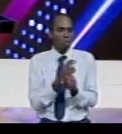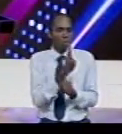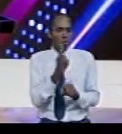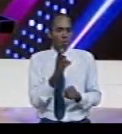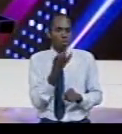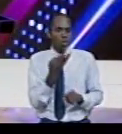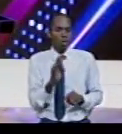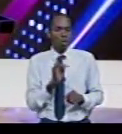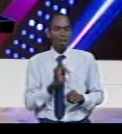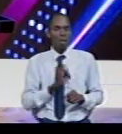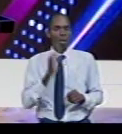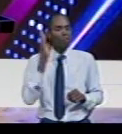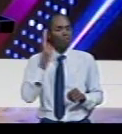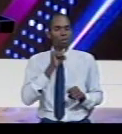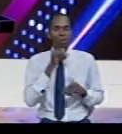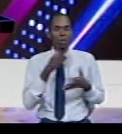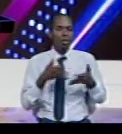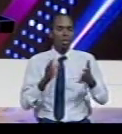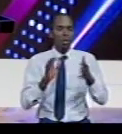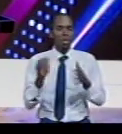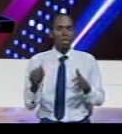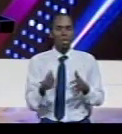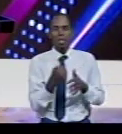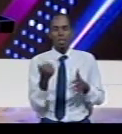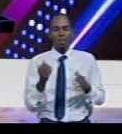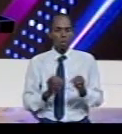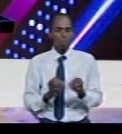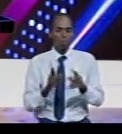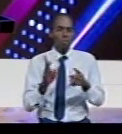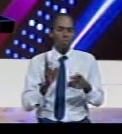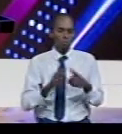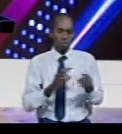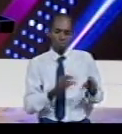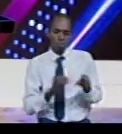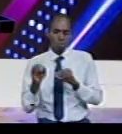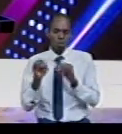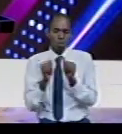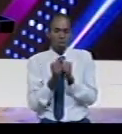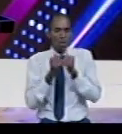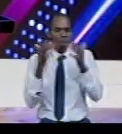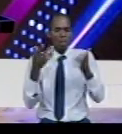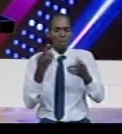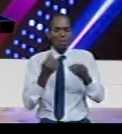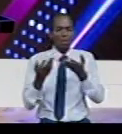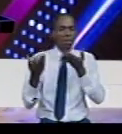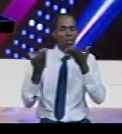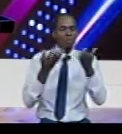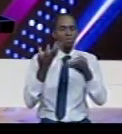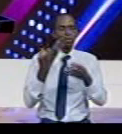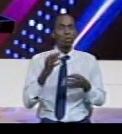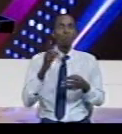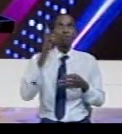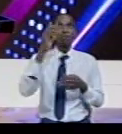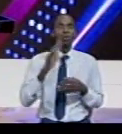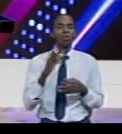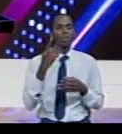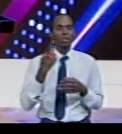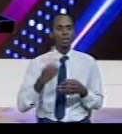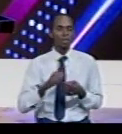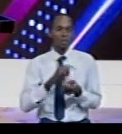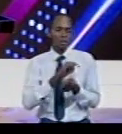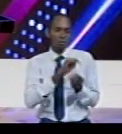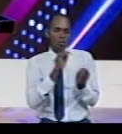not allow any opportunity to pass without the service of God, the transformation of